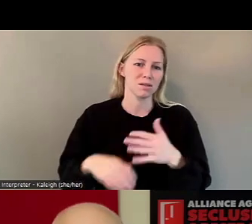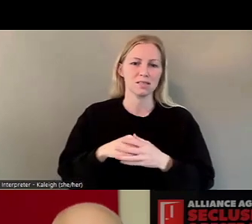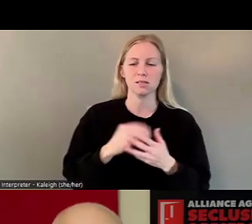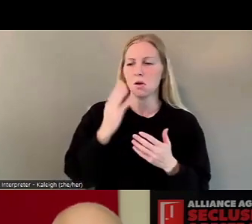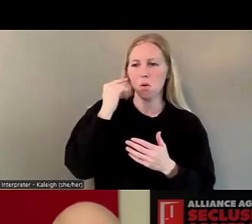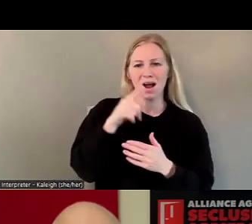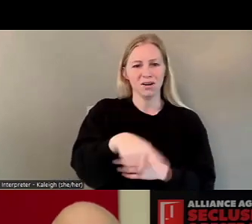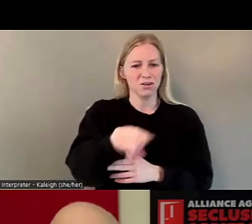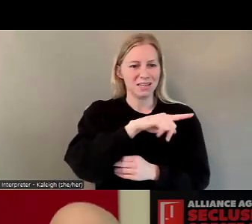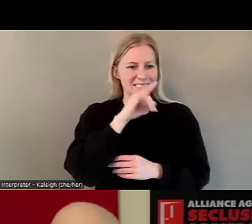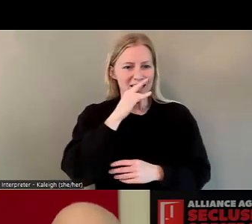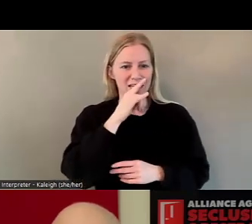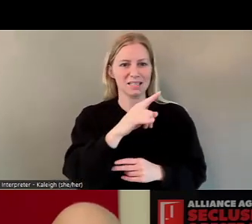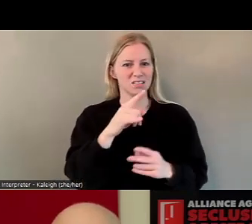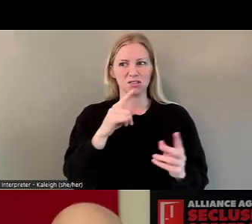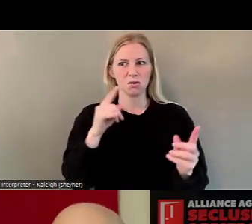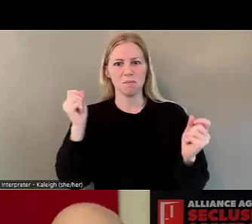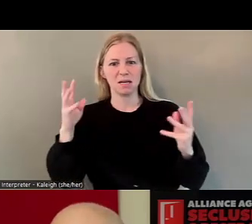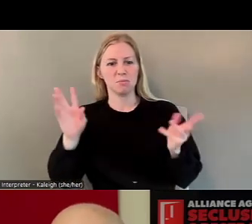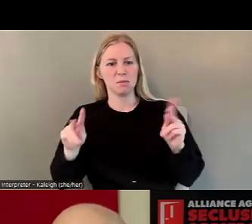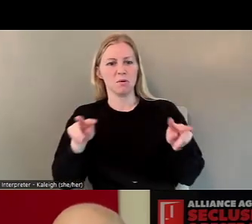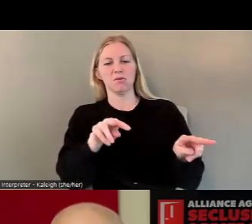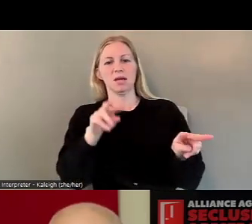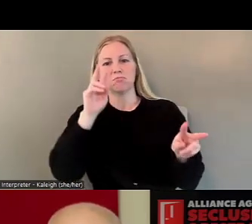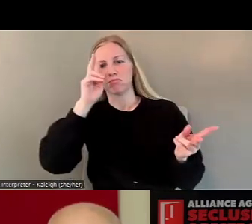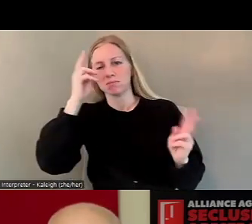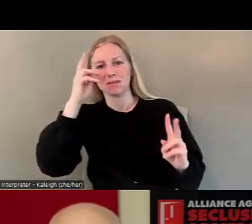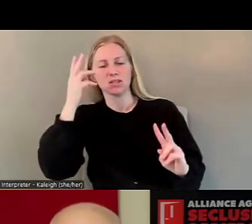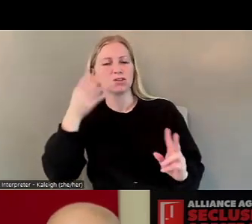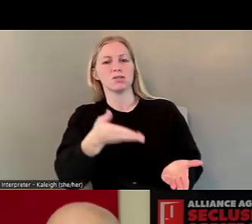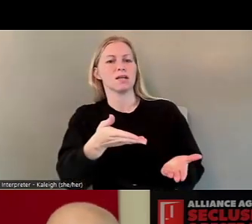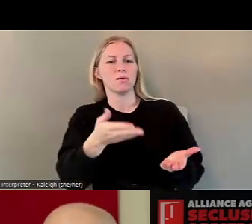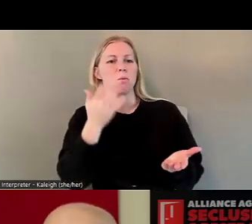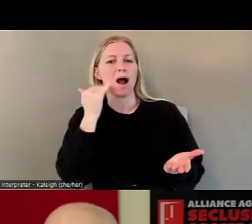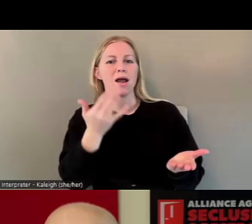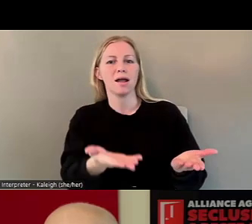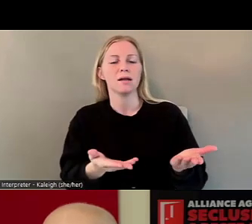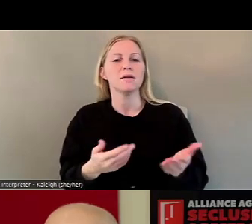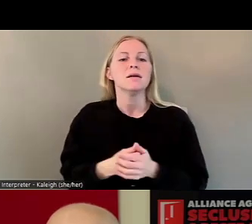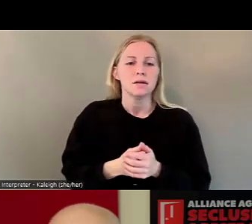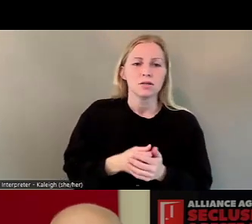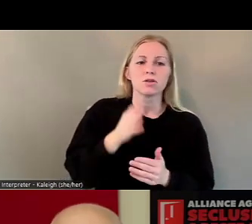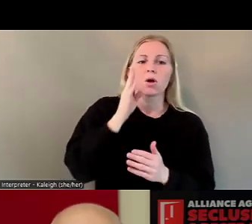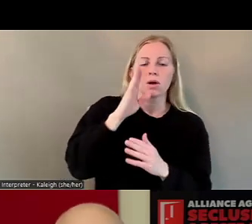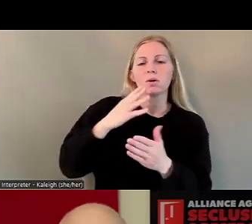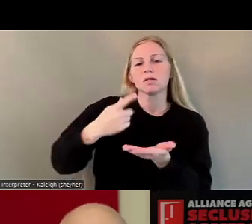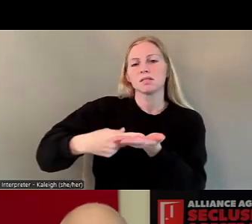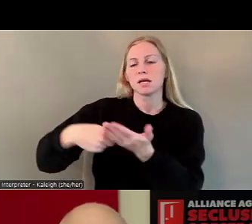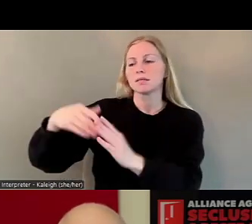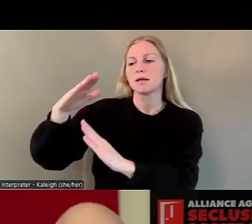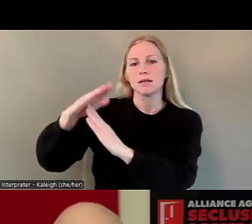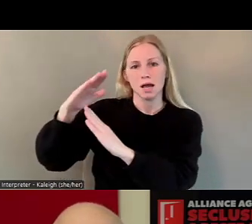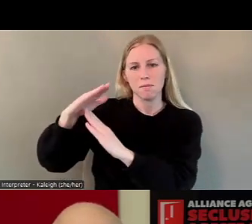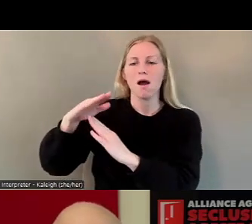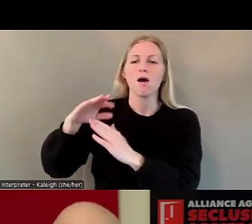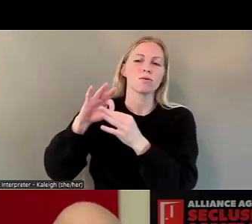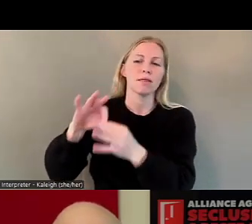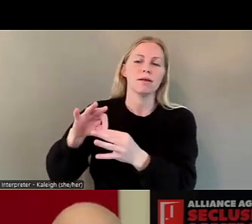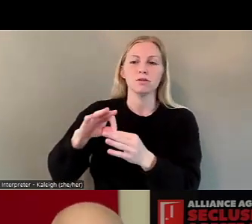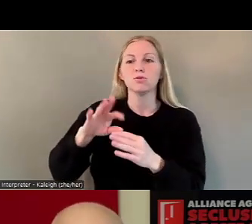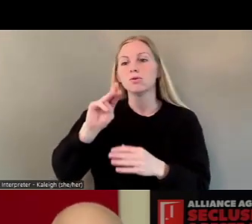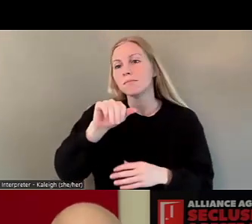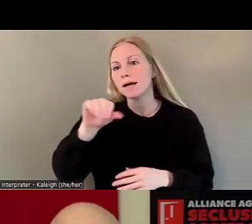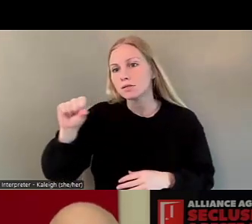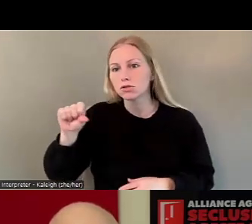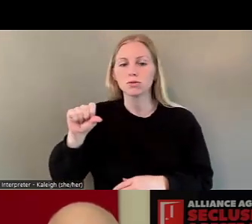punitive outcomes? We're going to talk about timeout specifically as it relates to Massachusetts and as it relates to